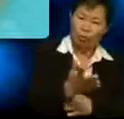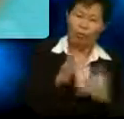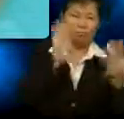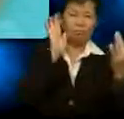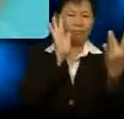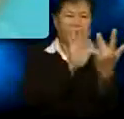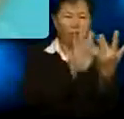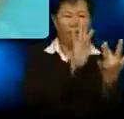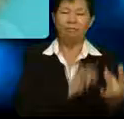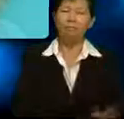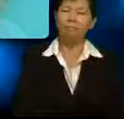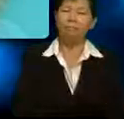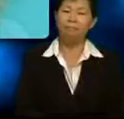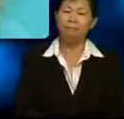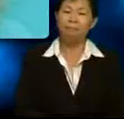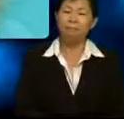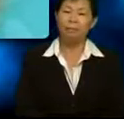contact.